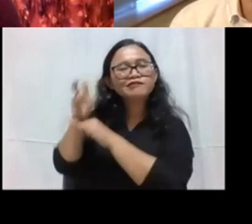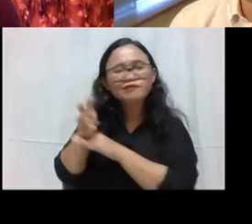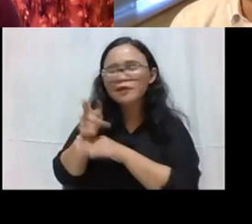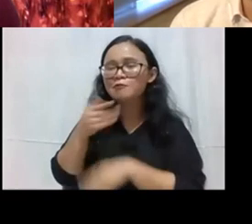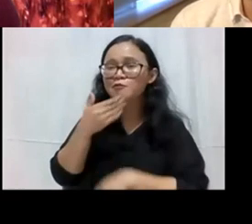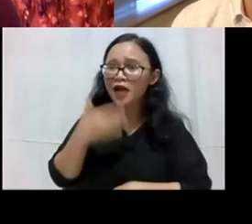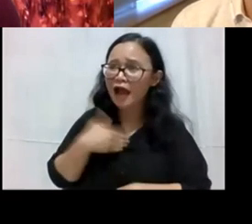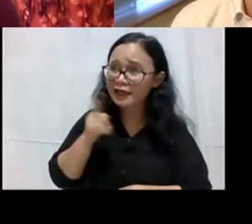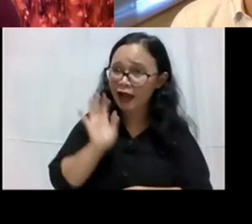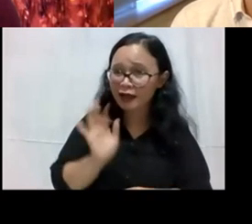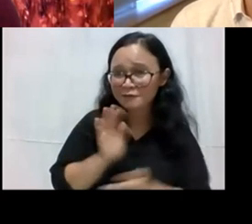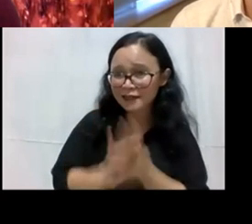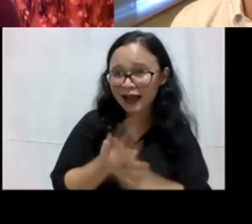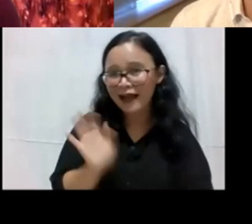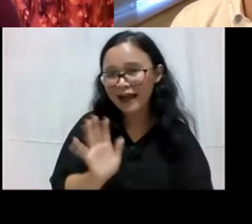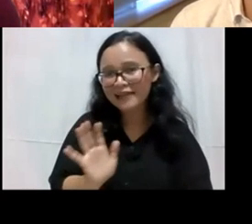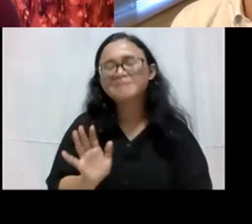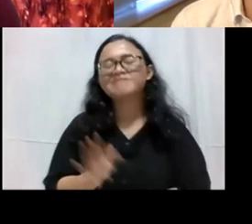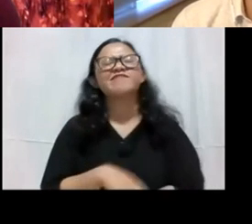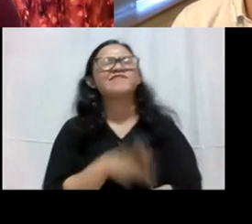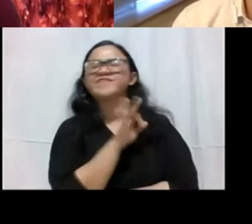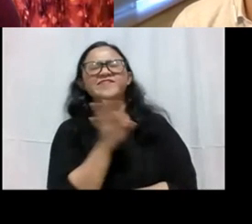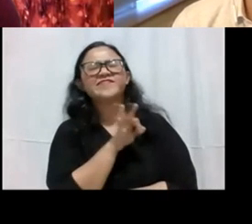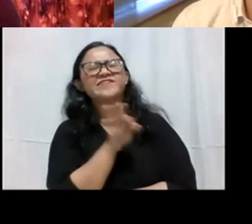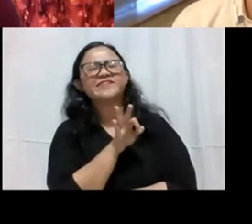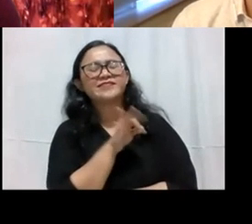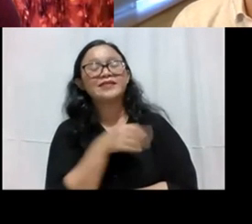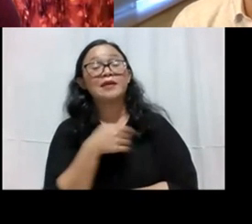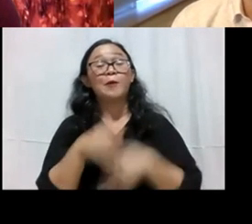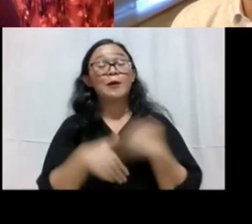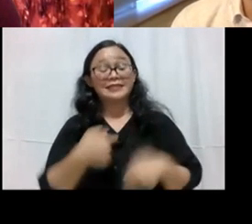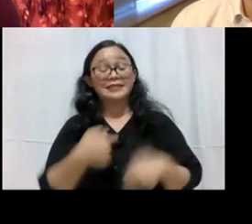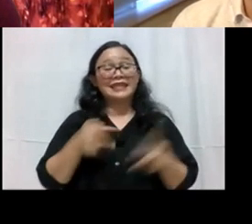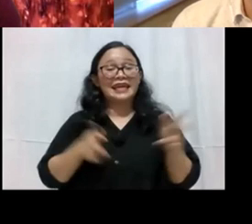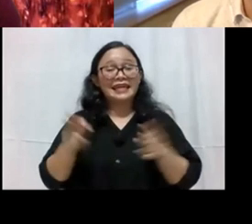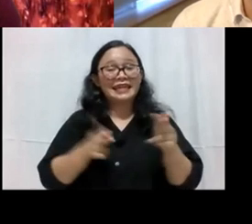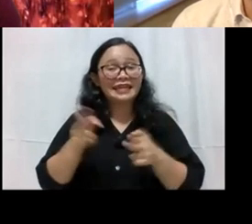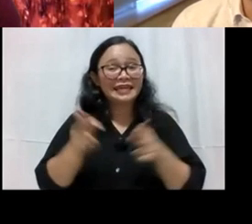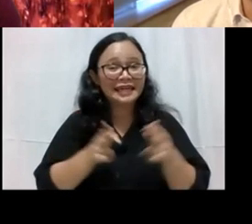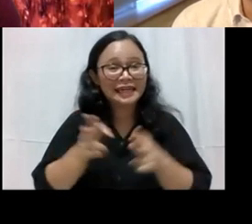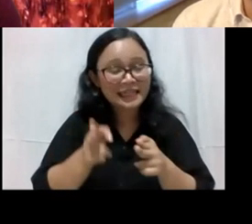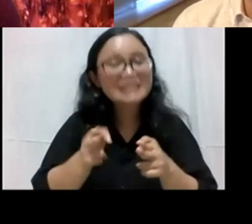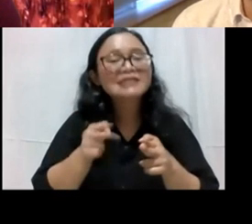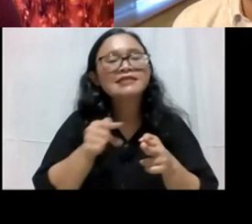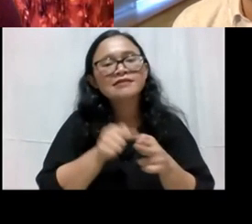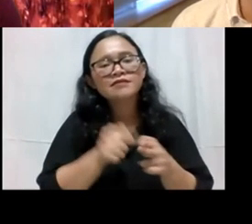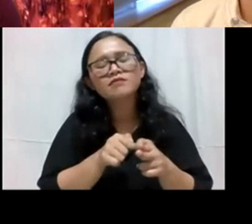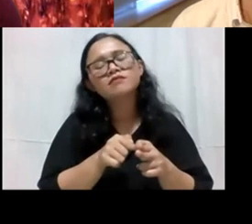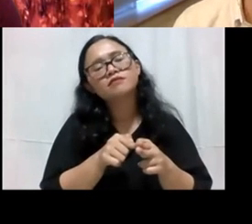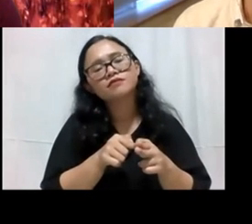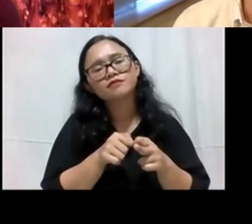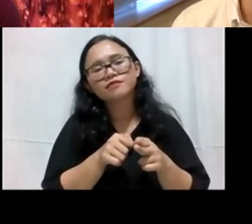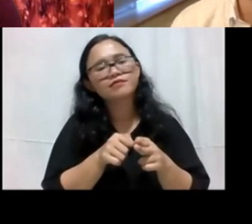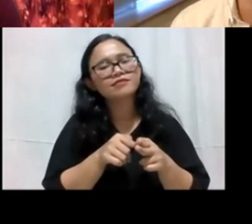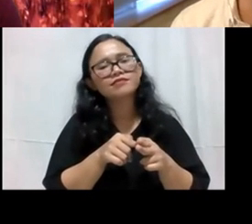No, I think once you go through the editing process, like for me, like I learned something really precious